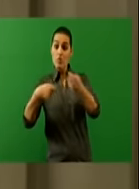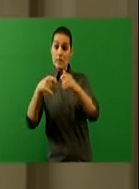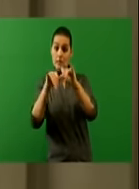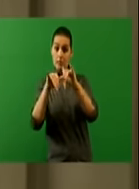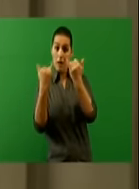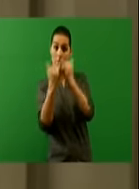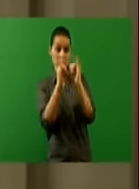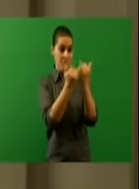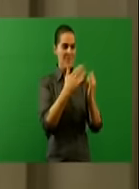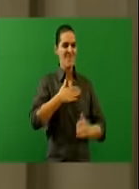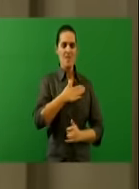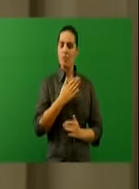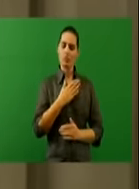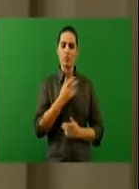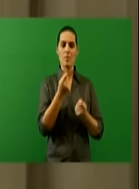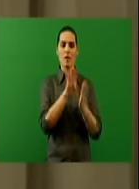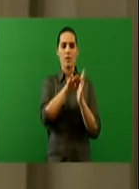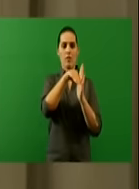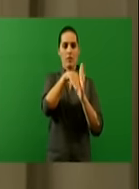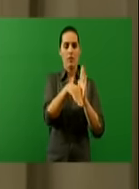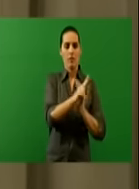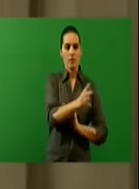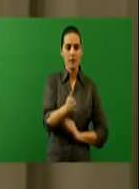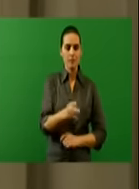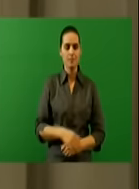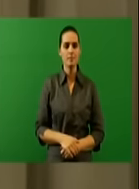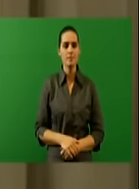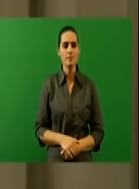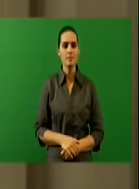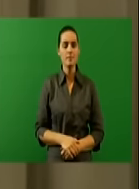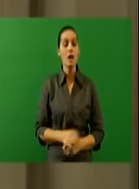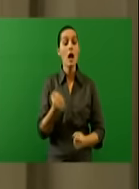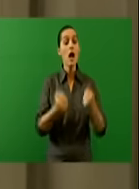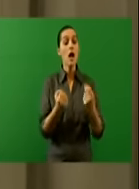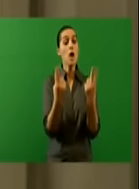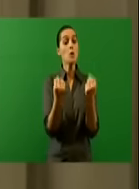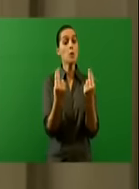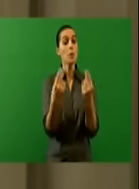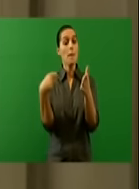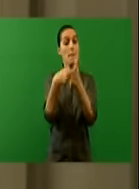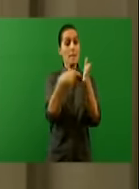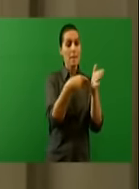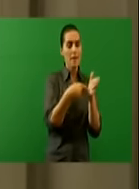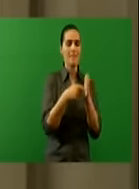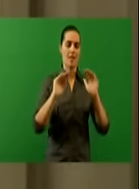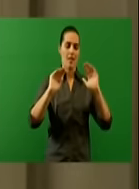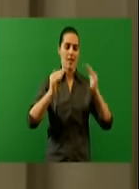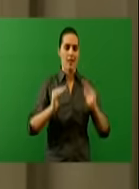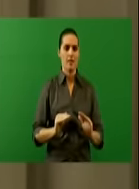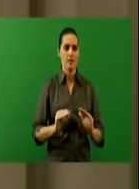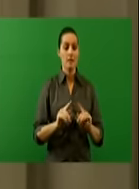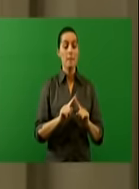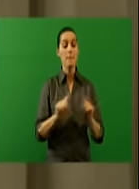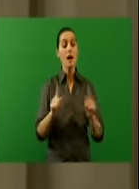quarter. Whilst new vehicle sales remained weak, vehicle exports recorded strong growth in